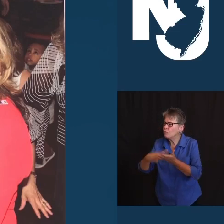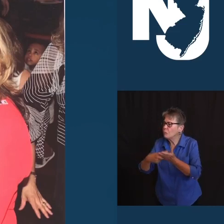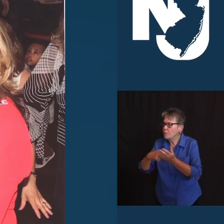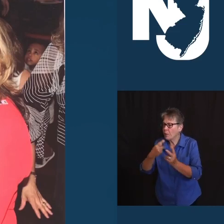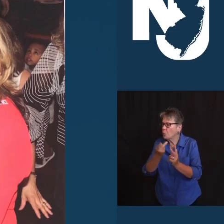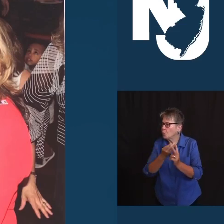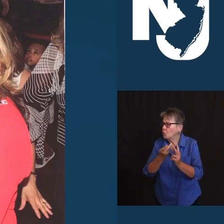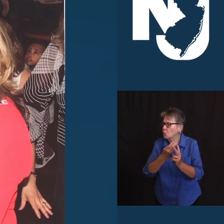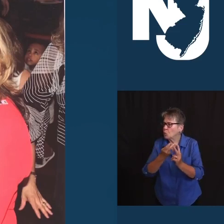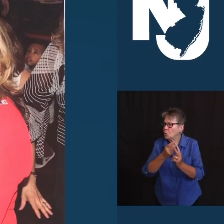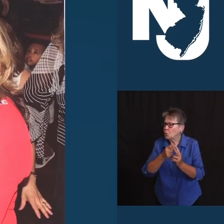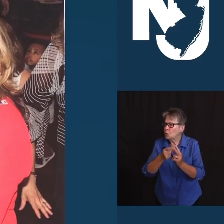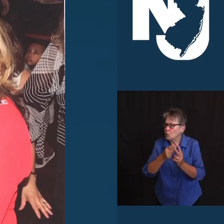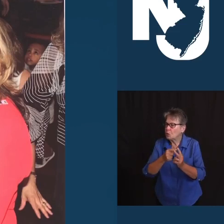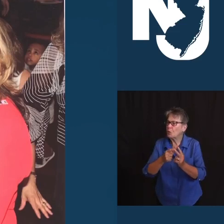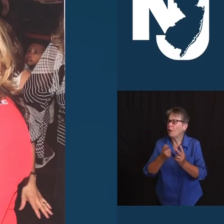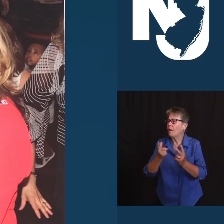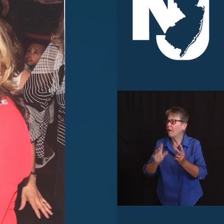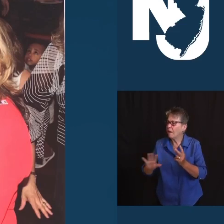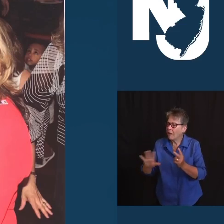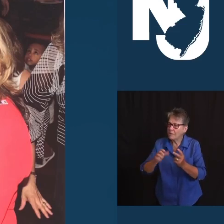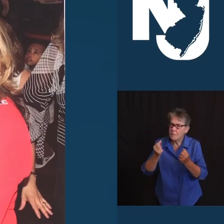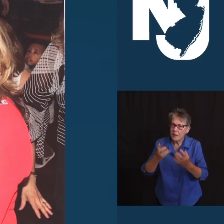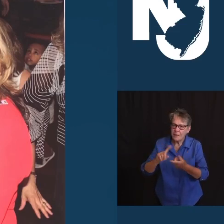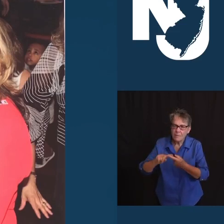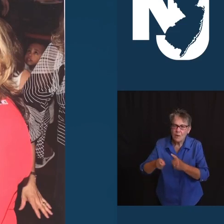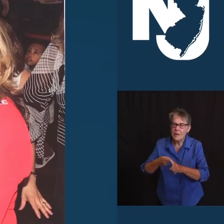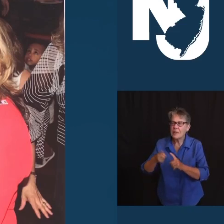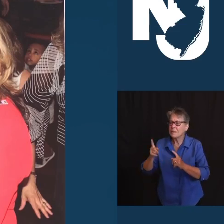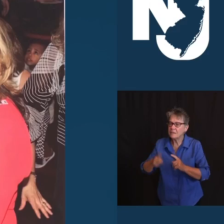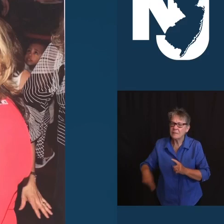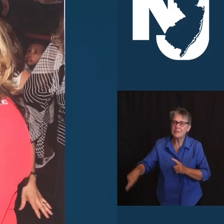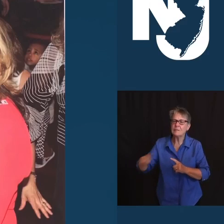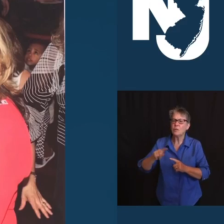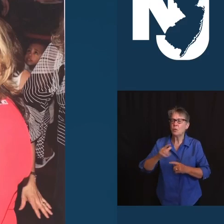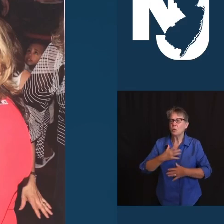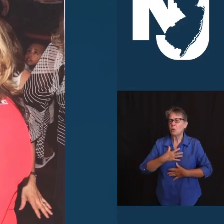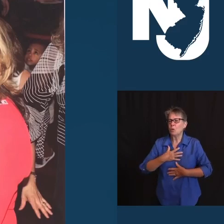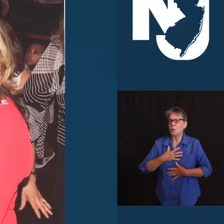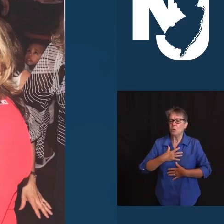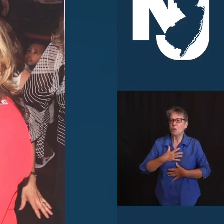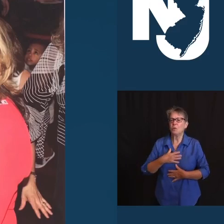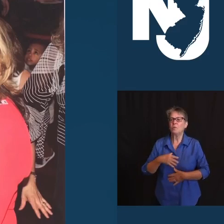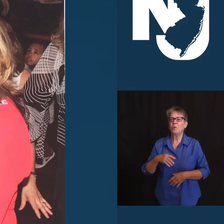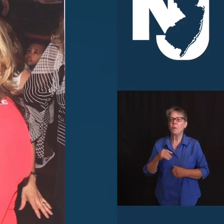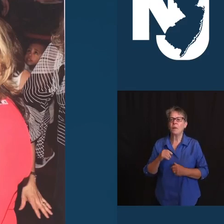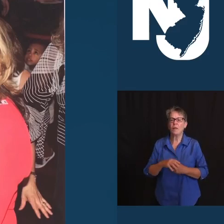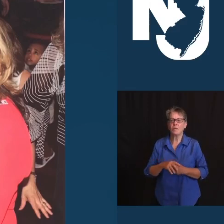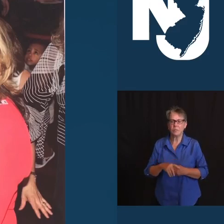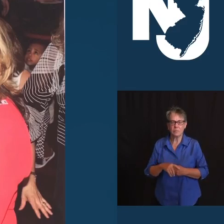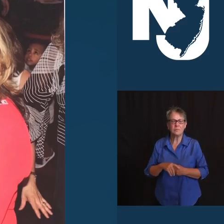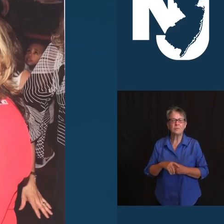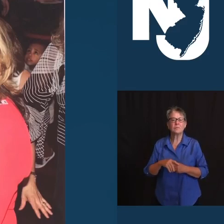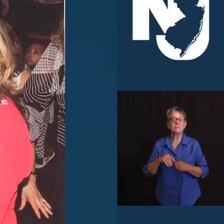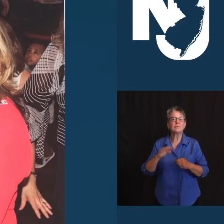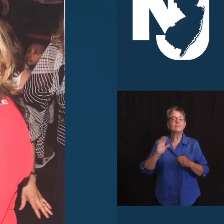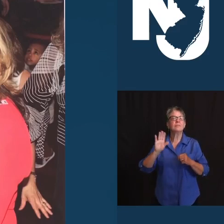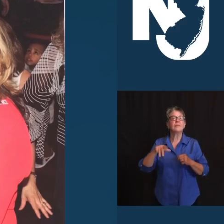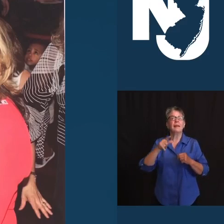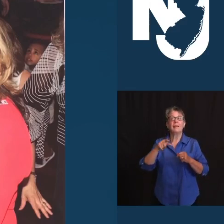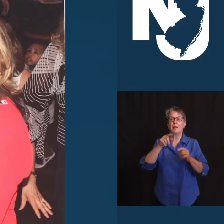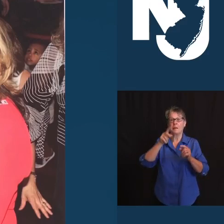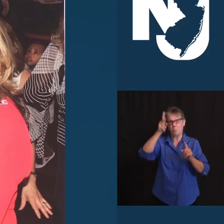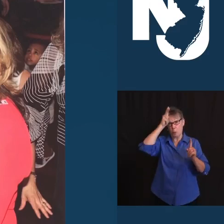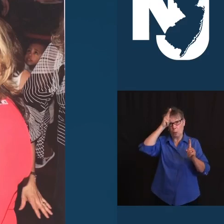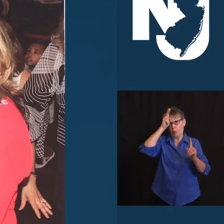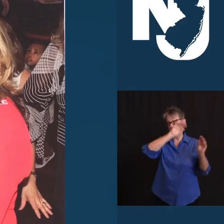friends. They came to this country as children and found their American dream right here in New Jersey. May God